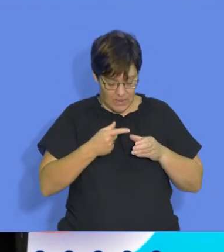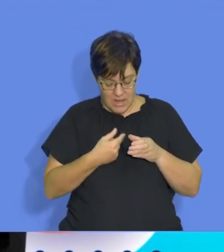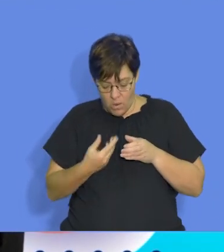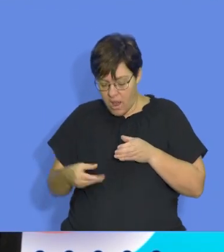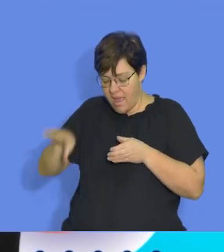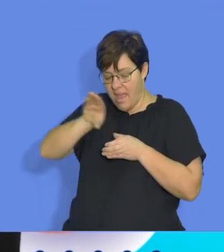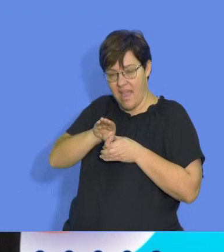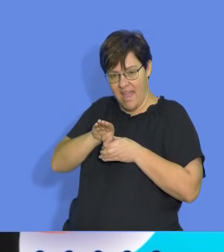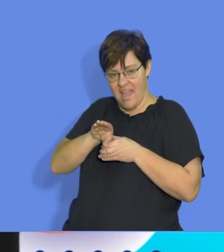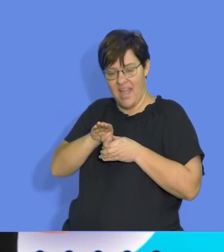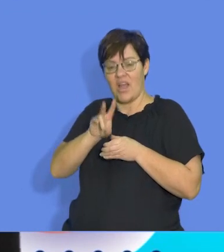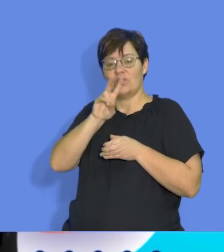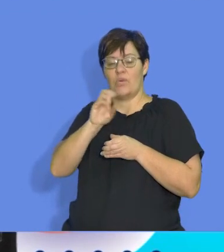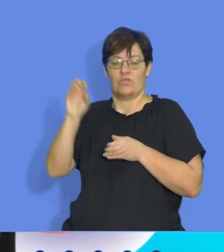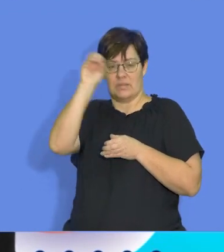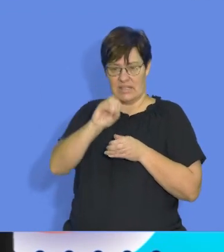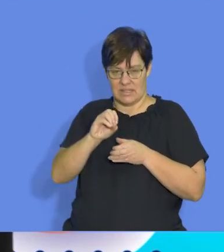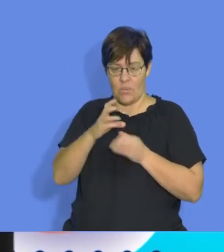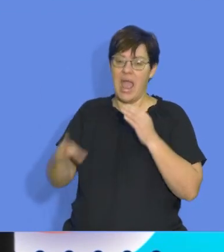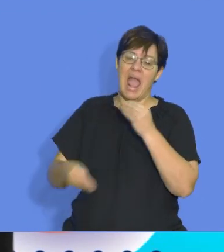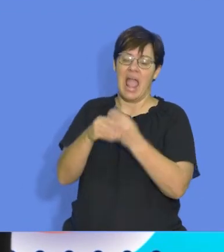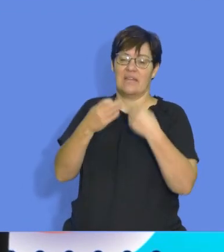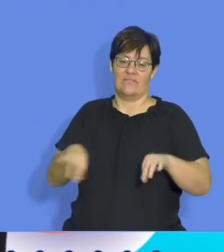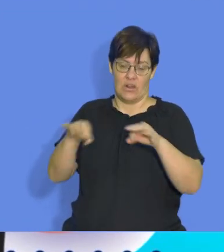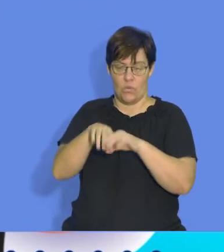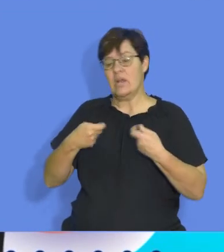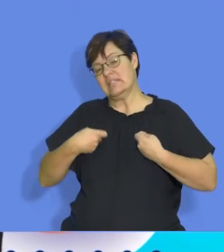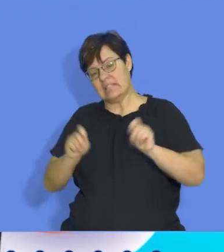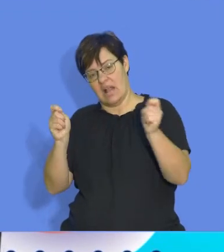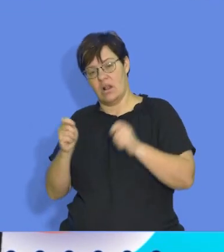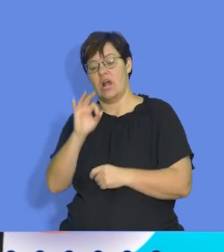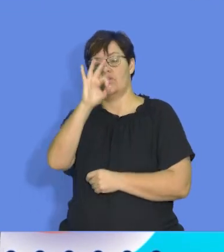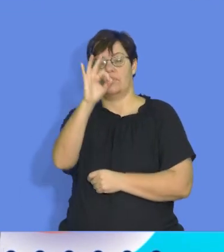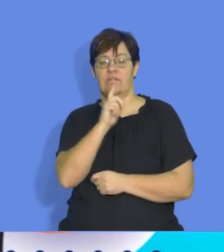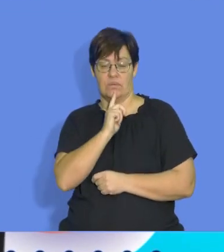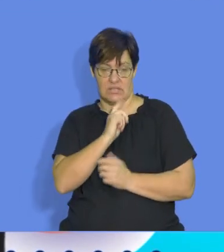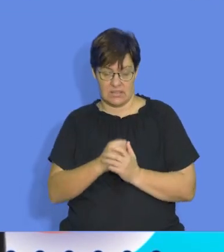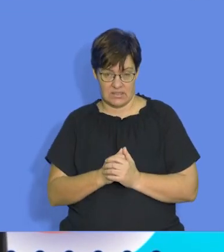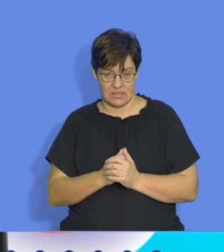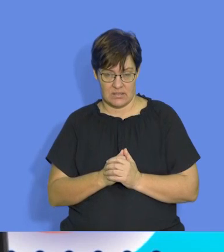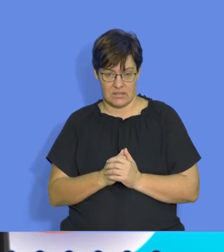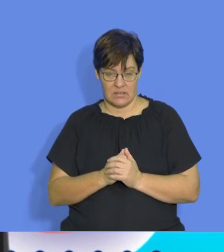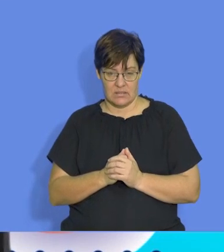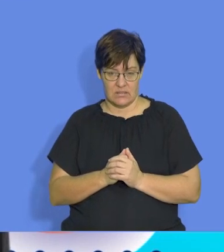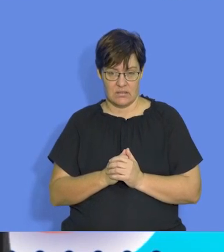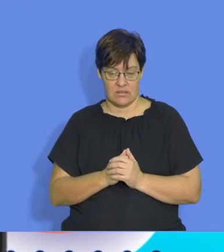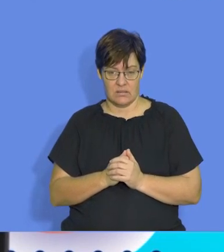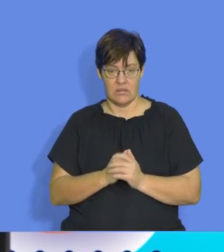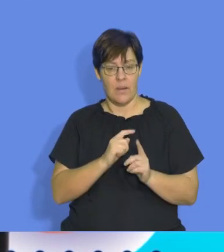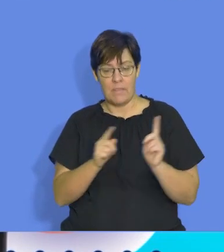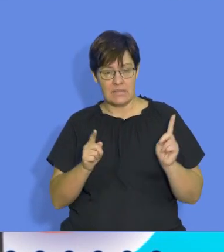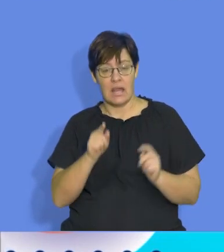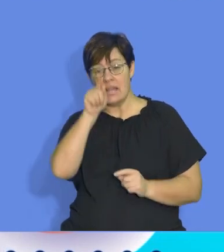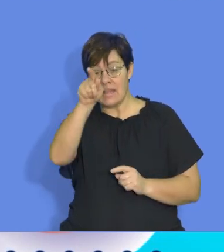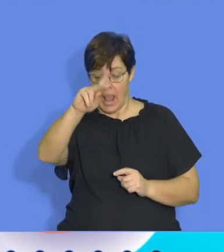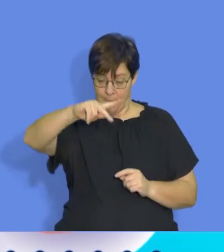sold it. You added value to it. You sold those goods at 3,000 Rand. But the consumer or the end